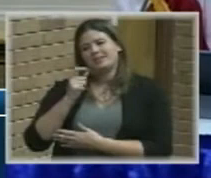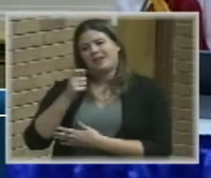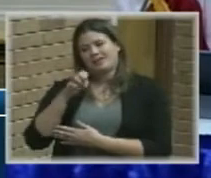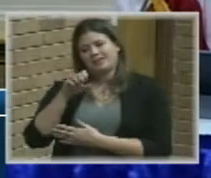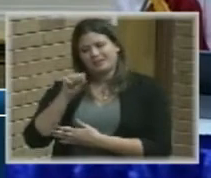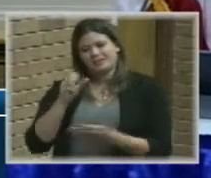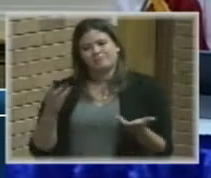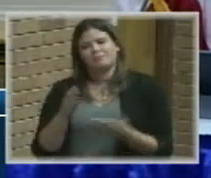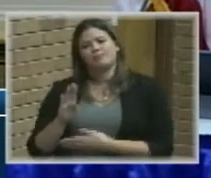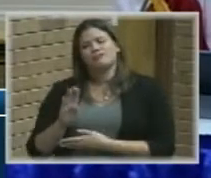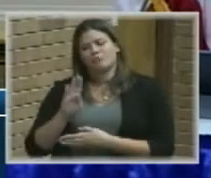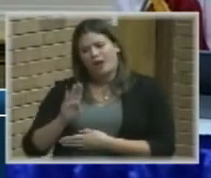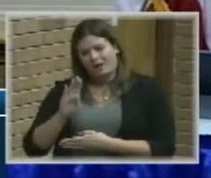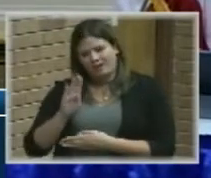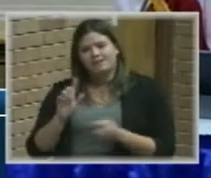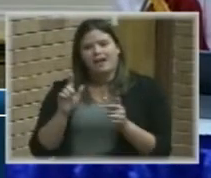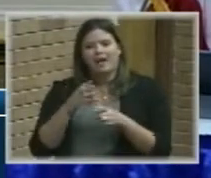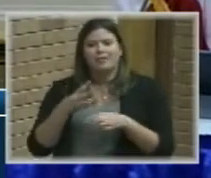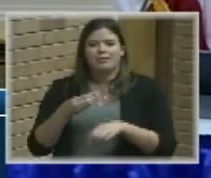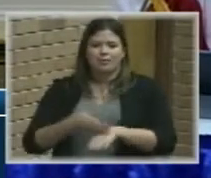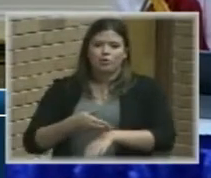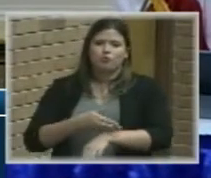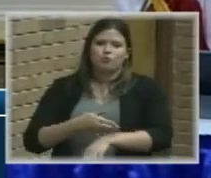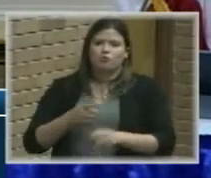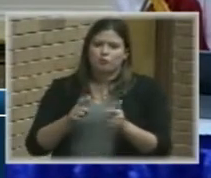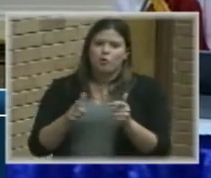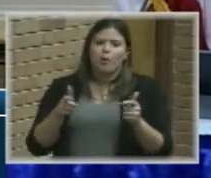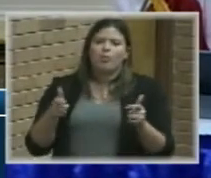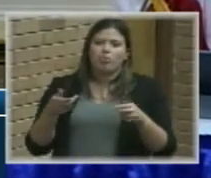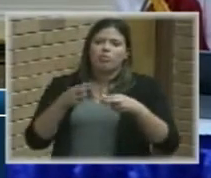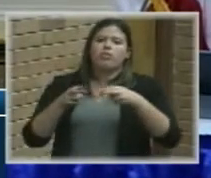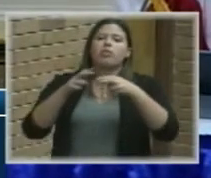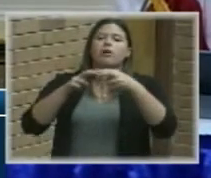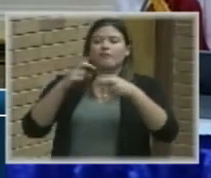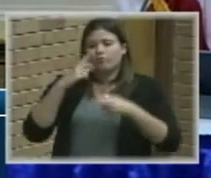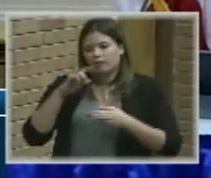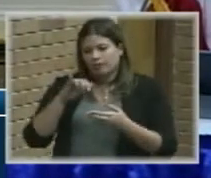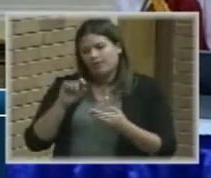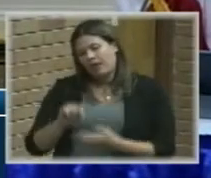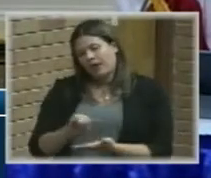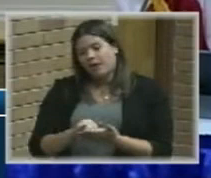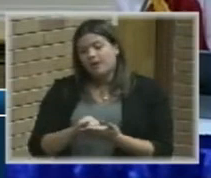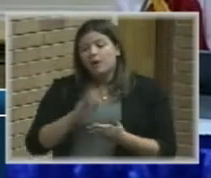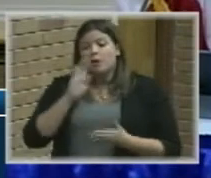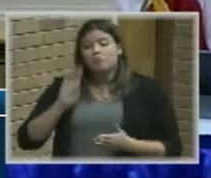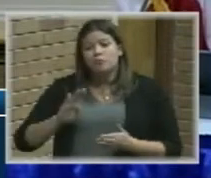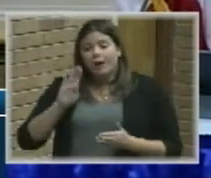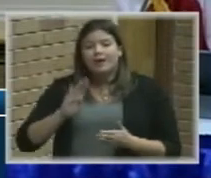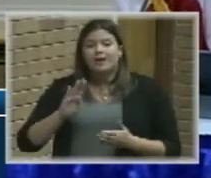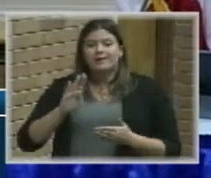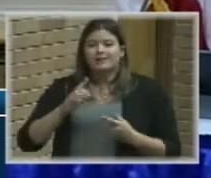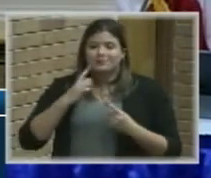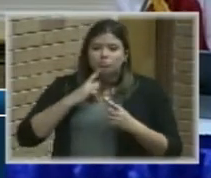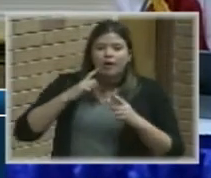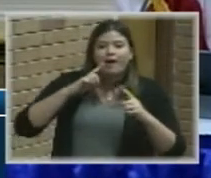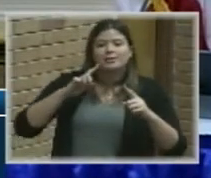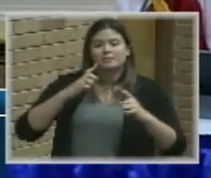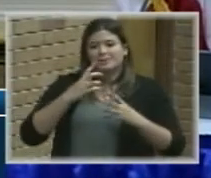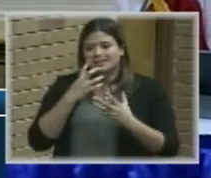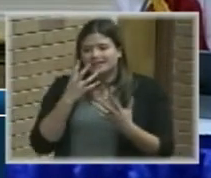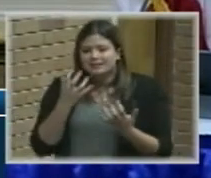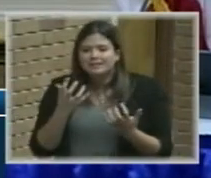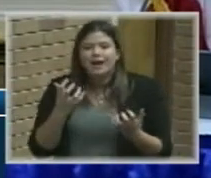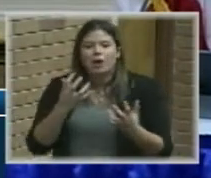and the growth thereof. Brighton, as we know, is a very prosperous, a very desirable, a very attractive